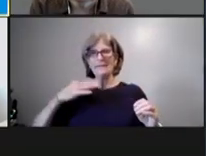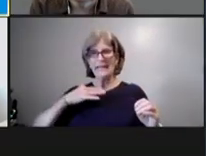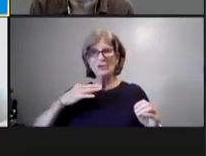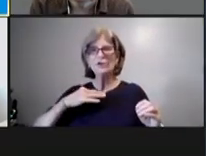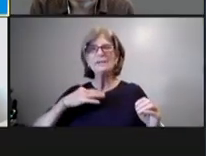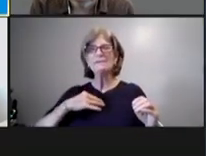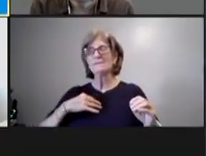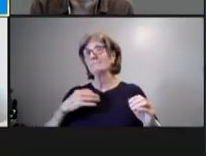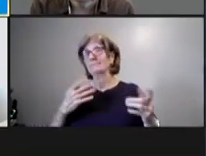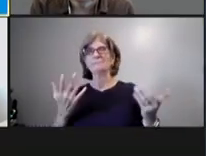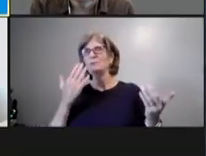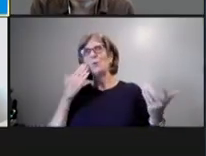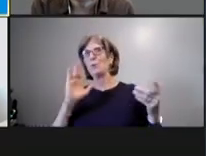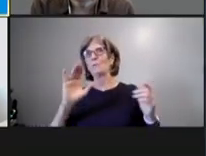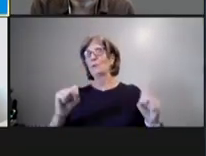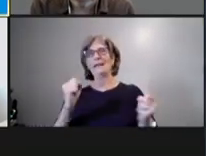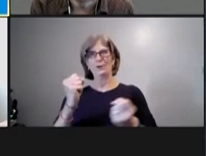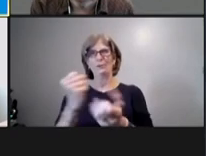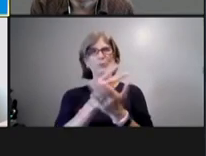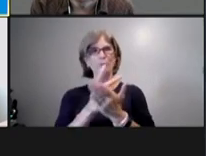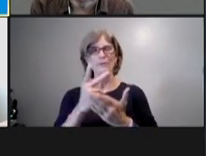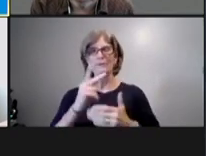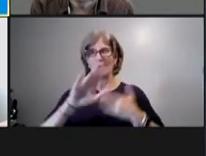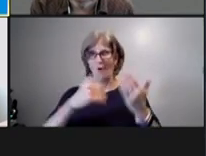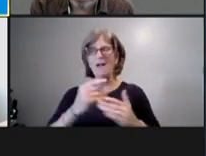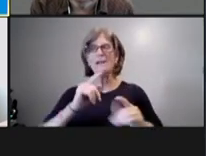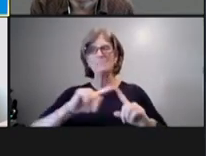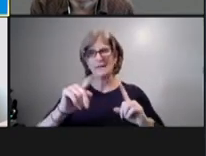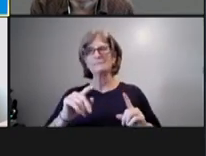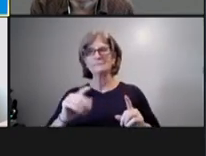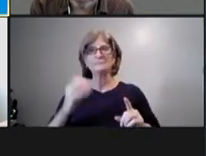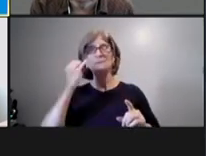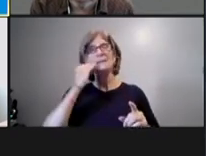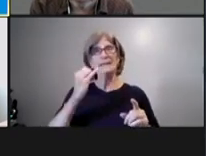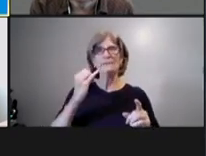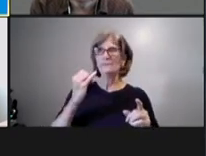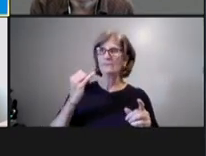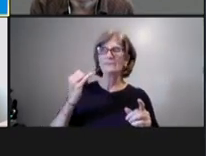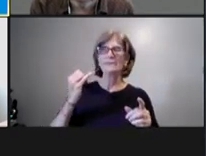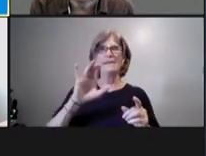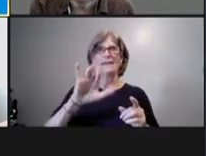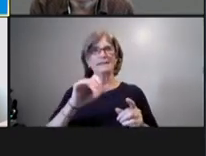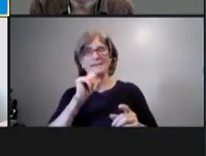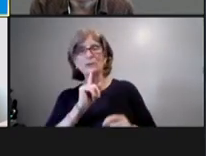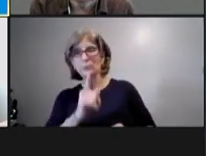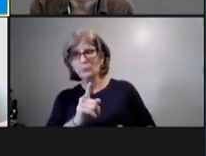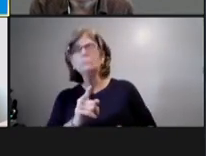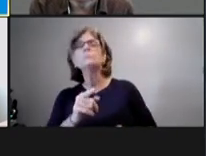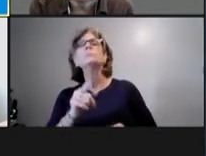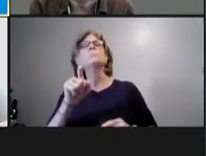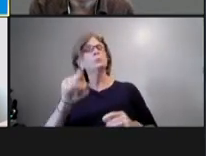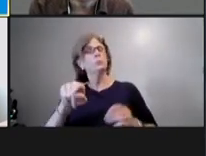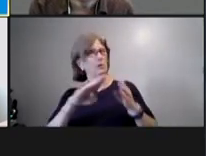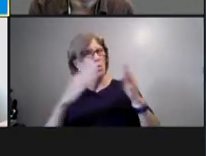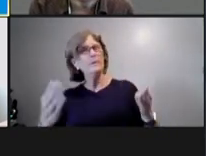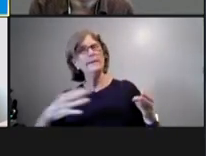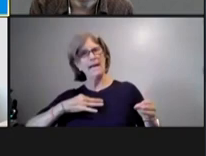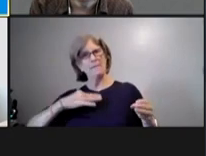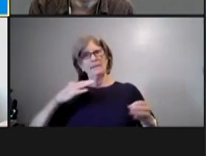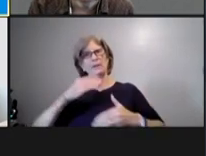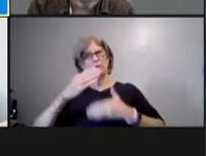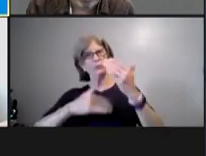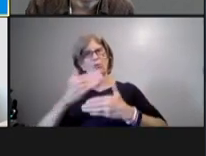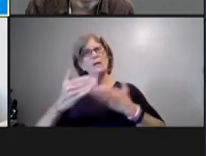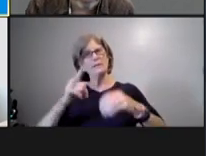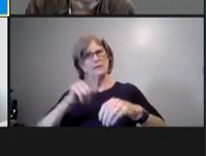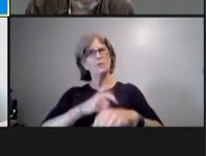approve within that time period. If that's not the case, we certainly will keep the application open longer, but